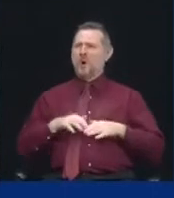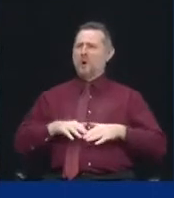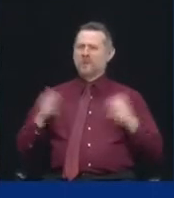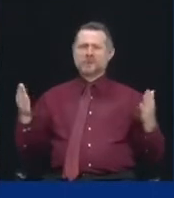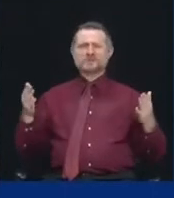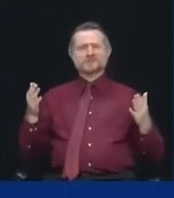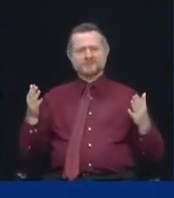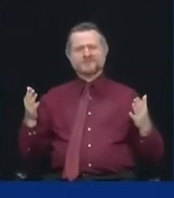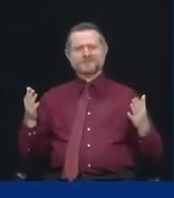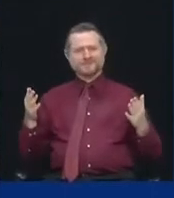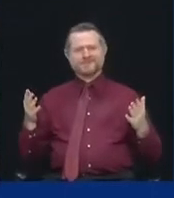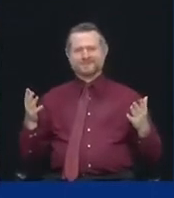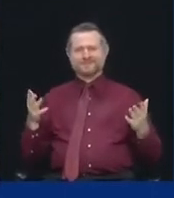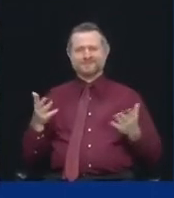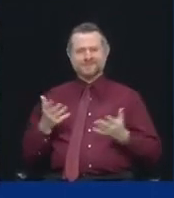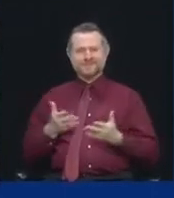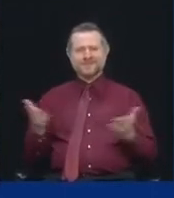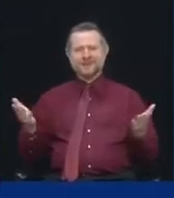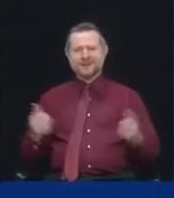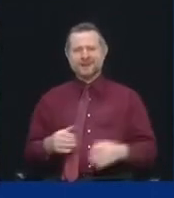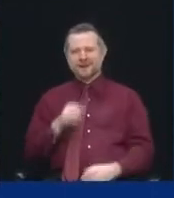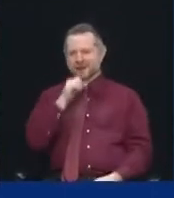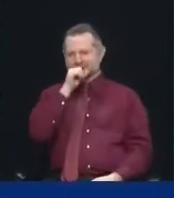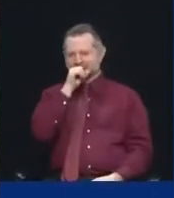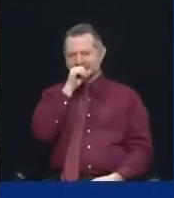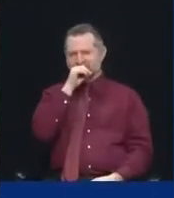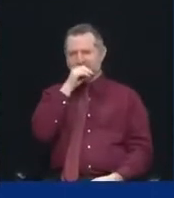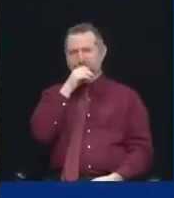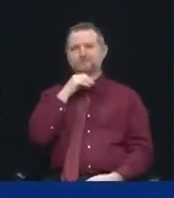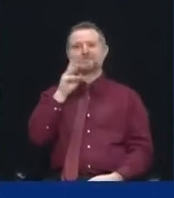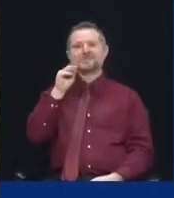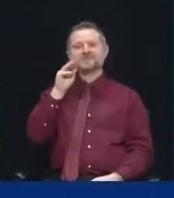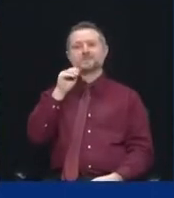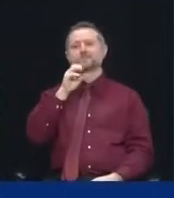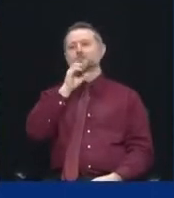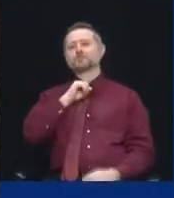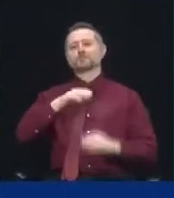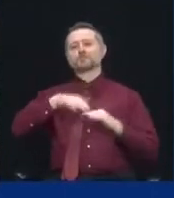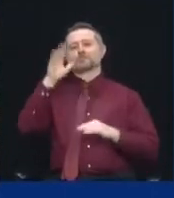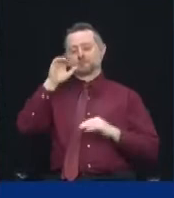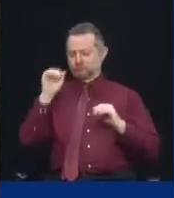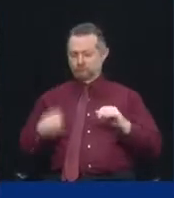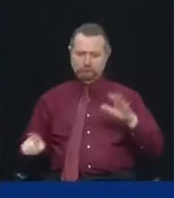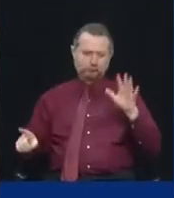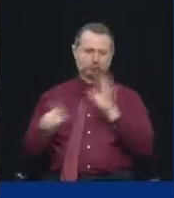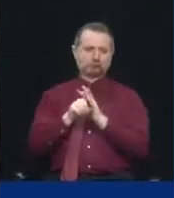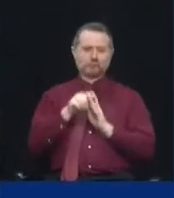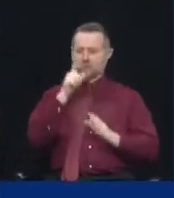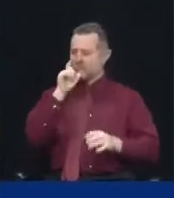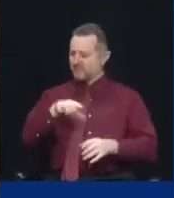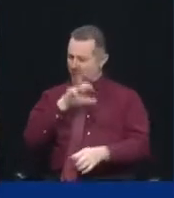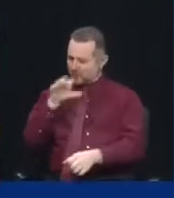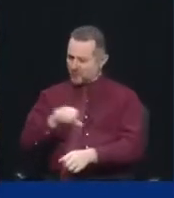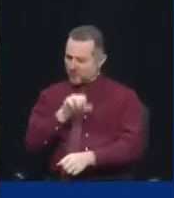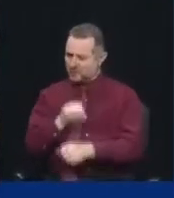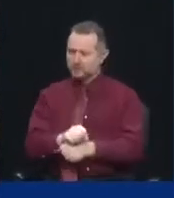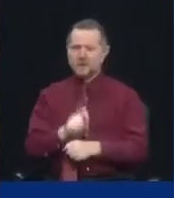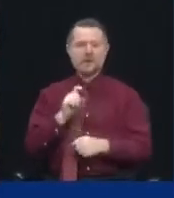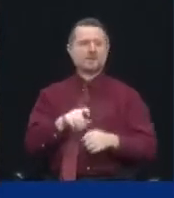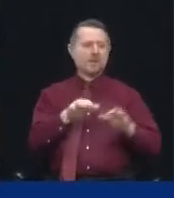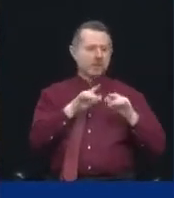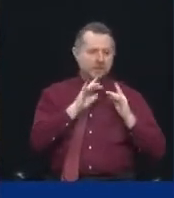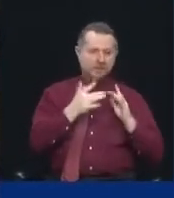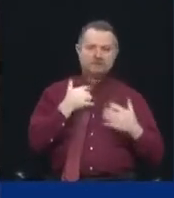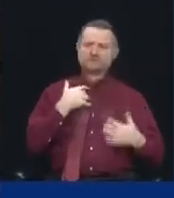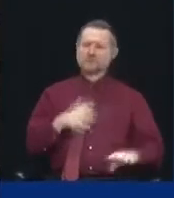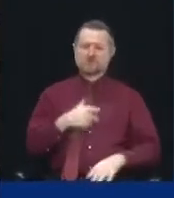up to 60 plus a walk-in option to come and get the vaccine that I've already gotten,